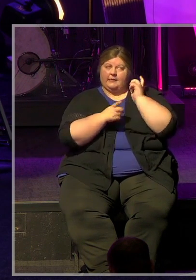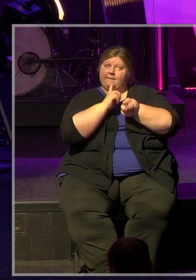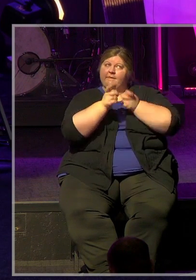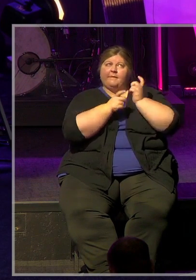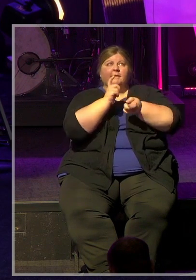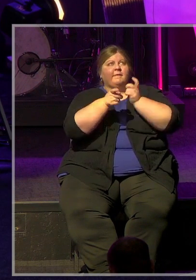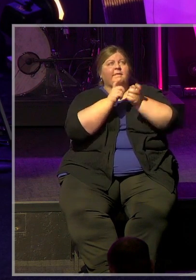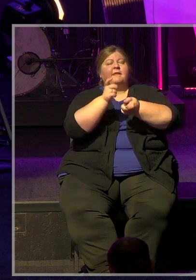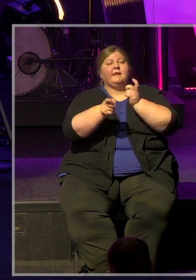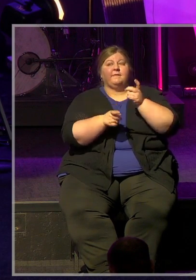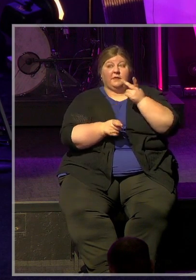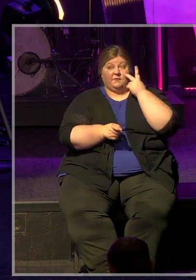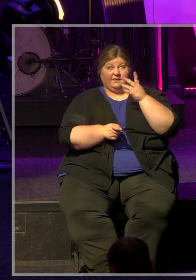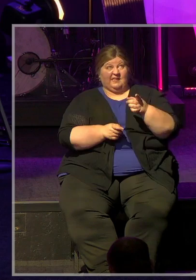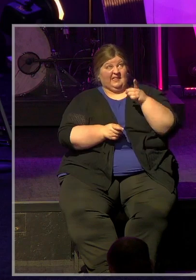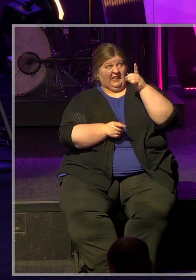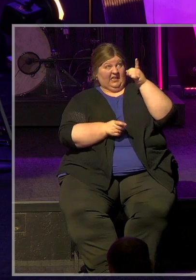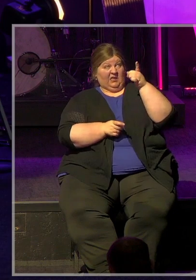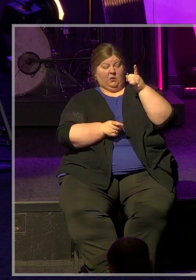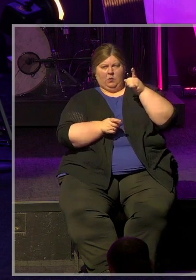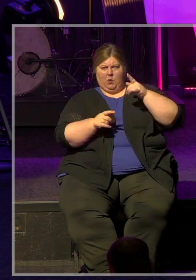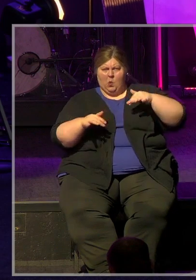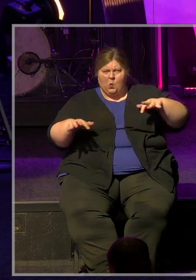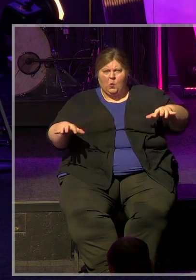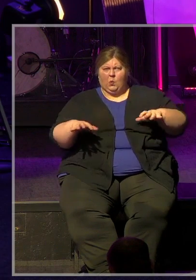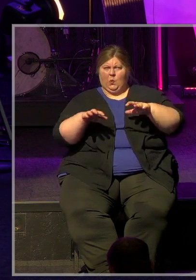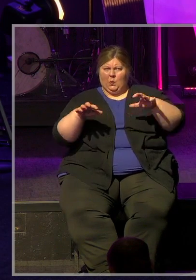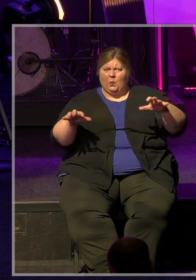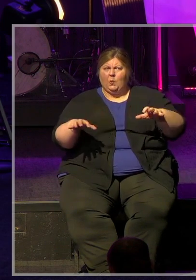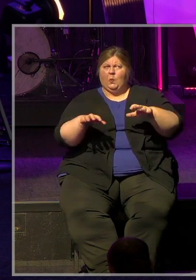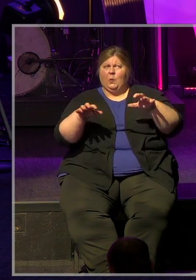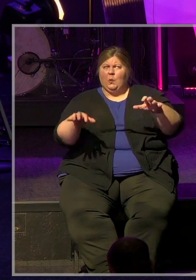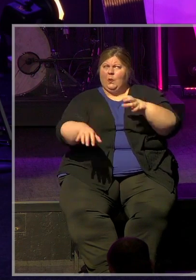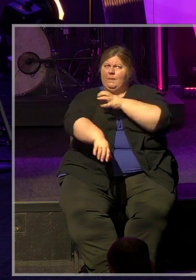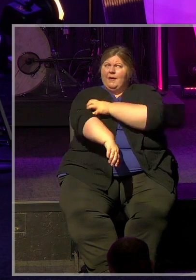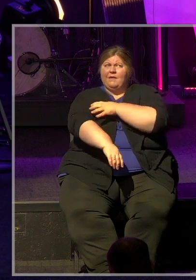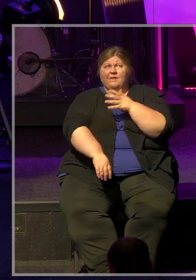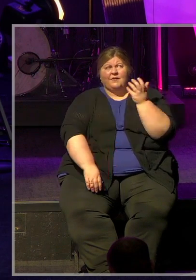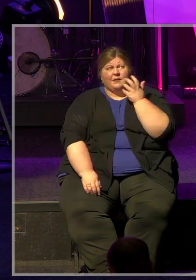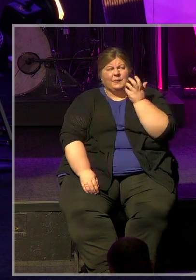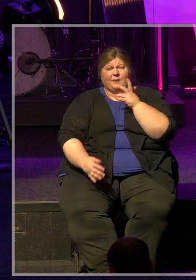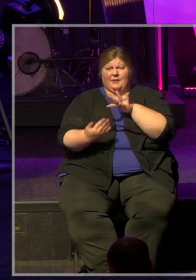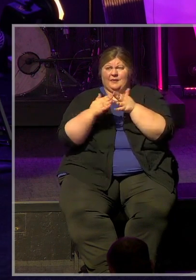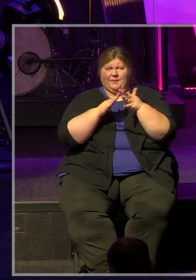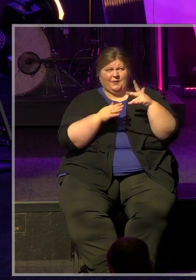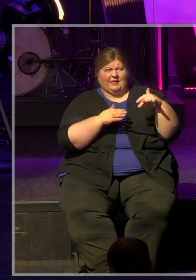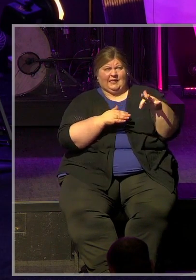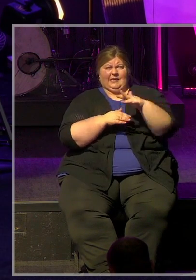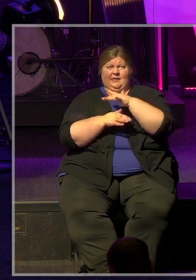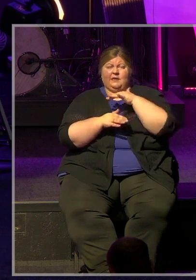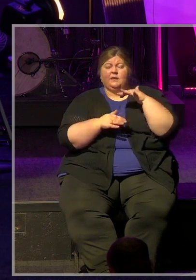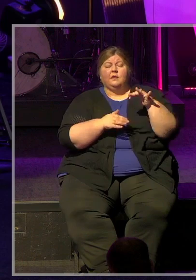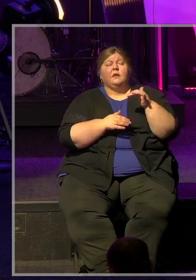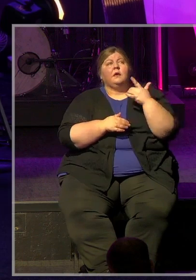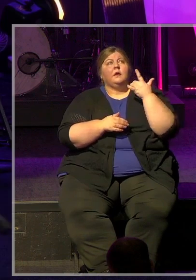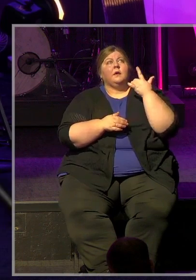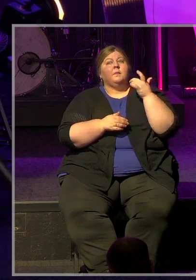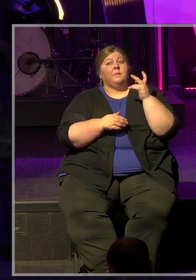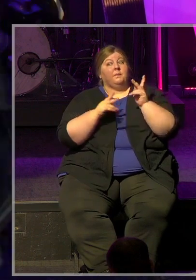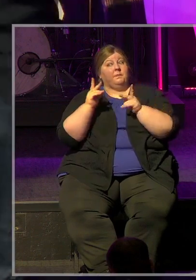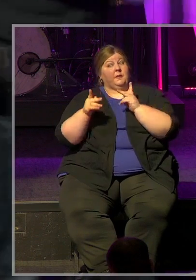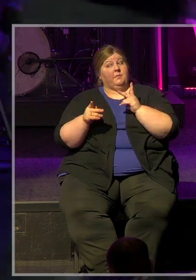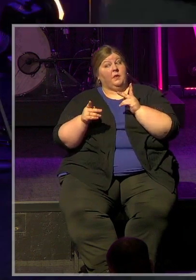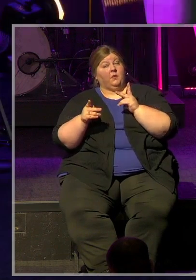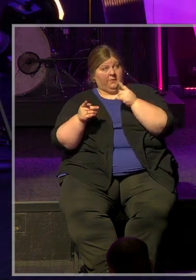we have just seen that you have moved and that you've moved powerfully in this community. And because of some of the people that have